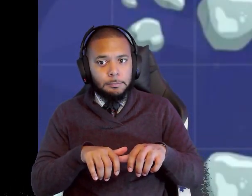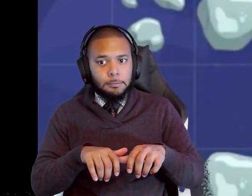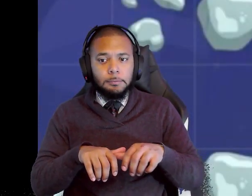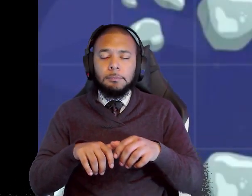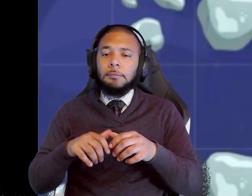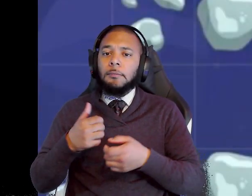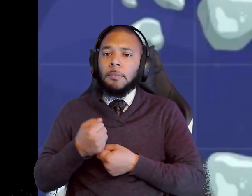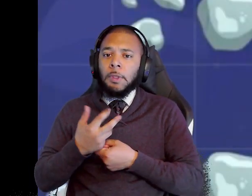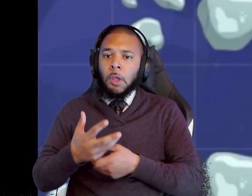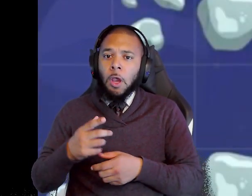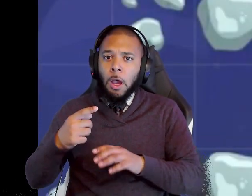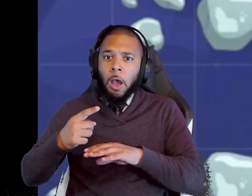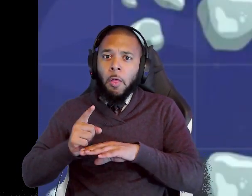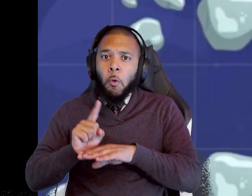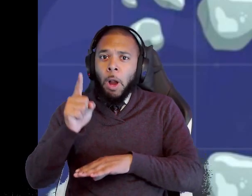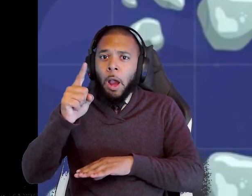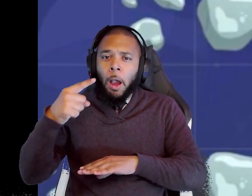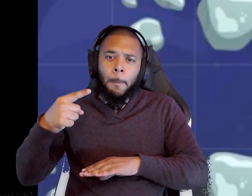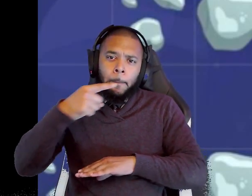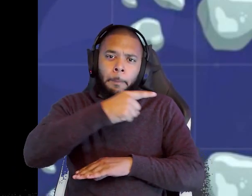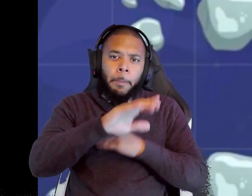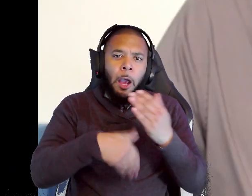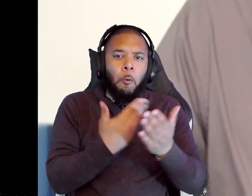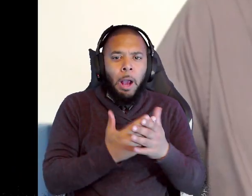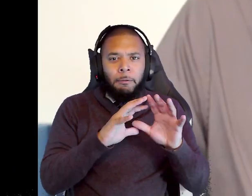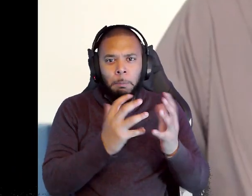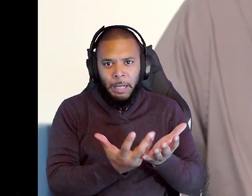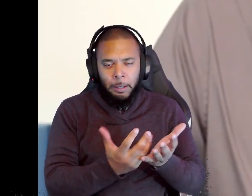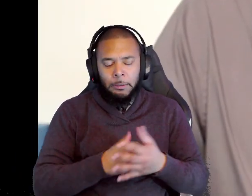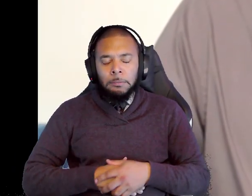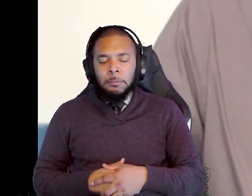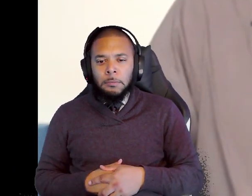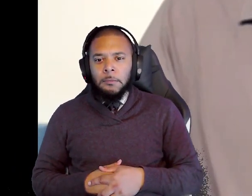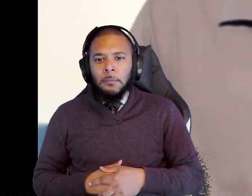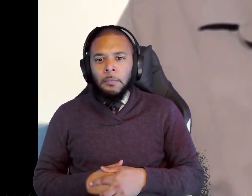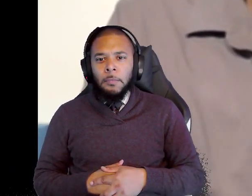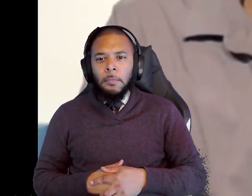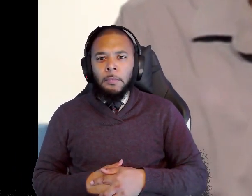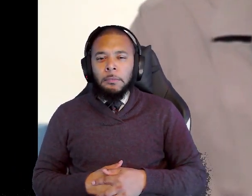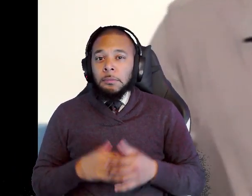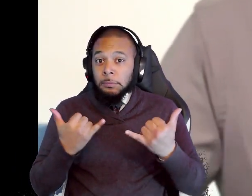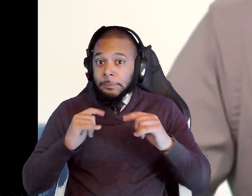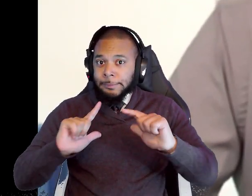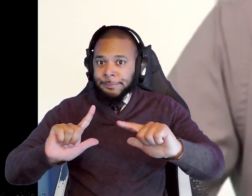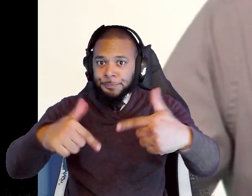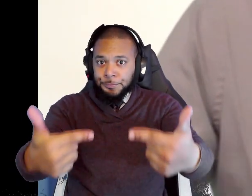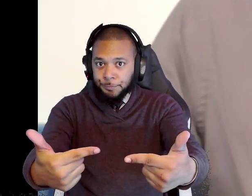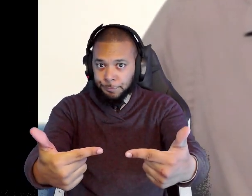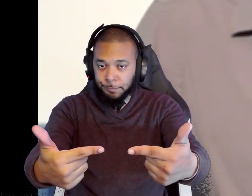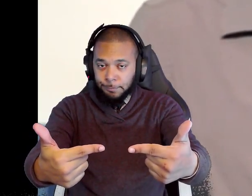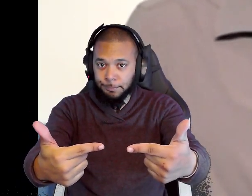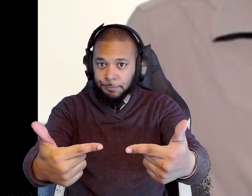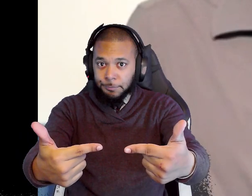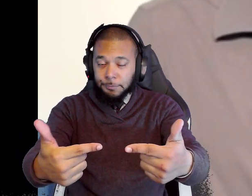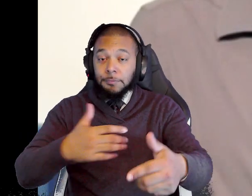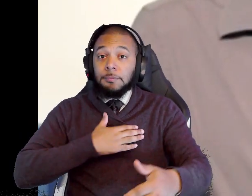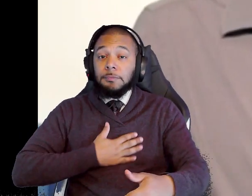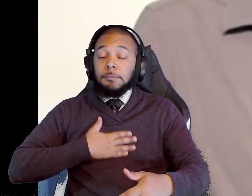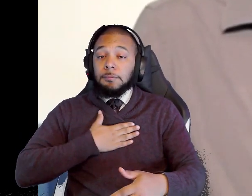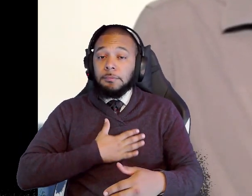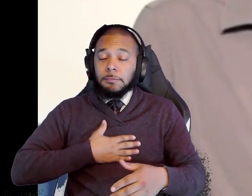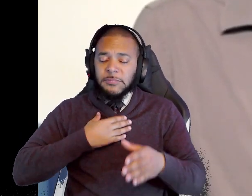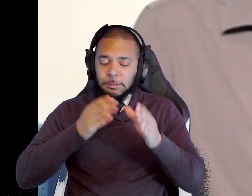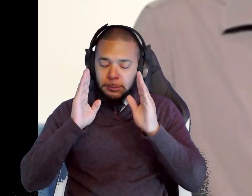our rocket move to the planet okay so i want you to try this out pay attention to